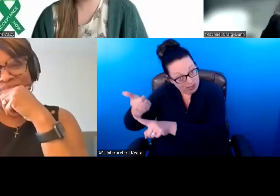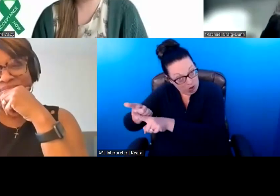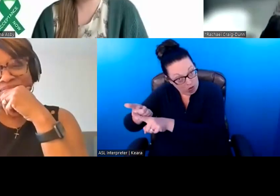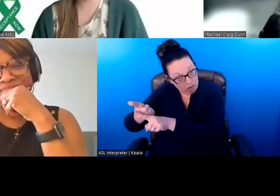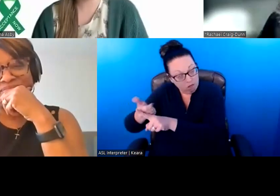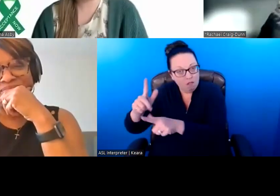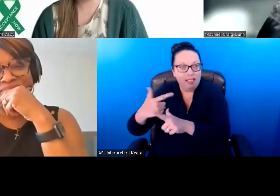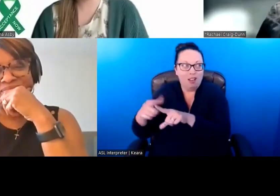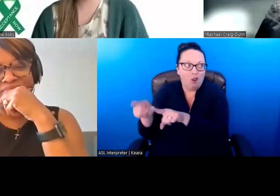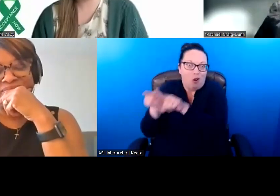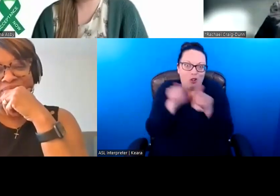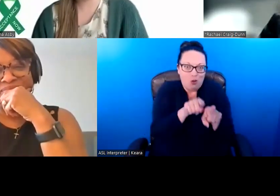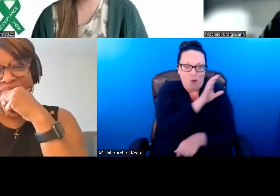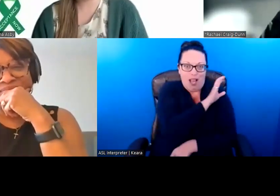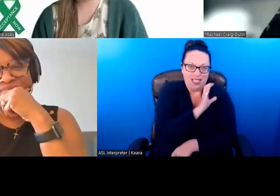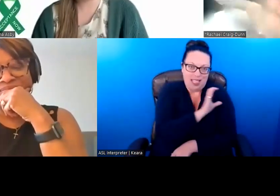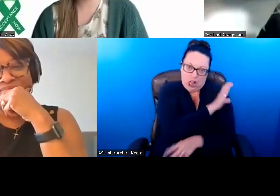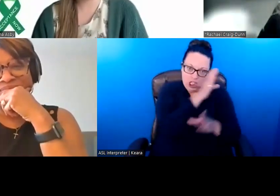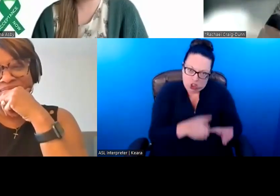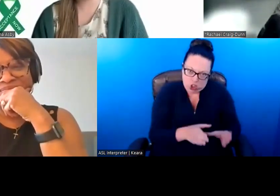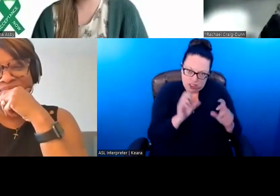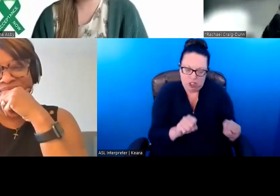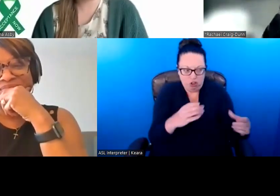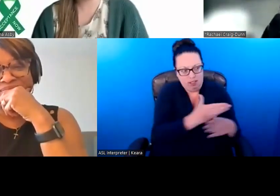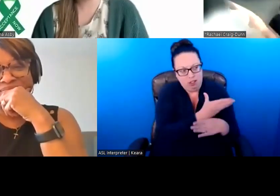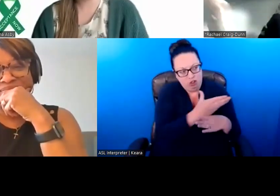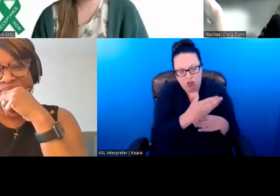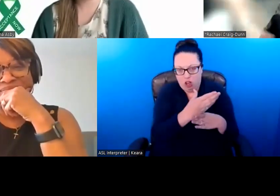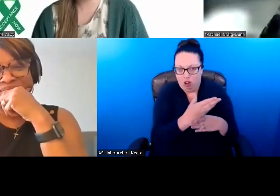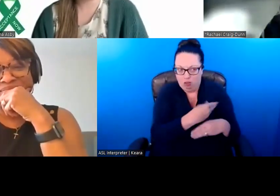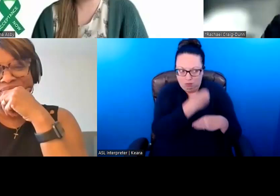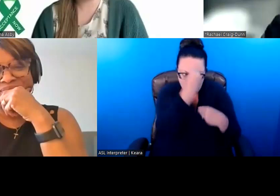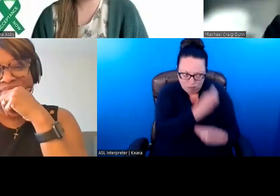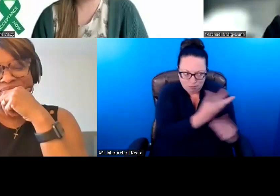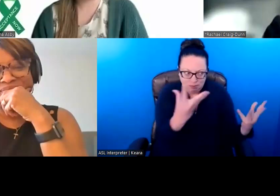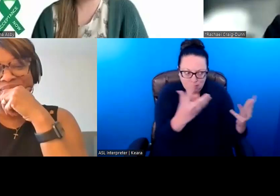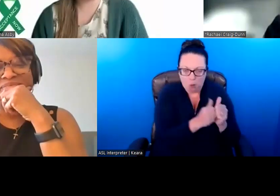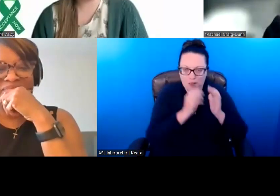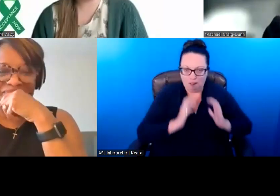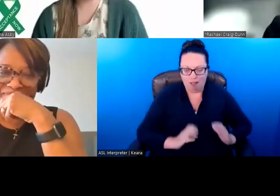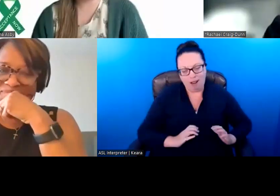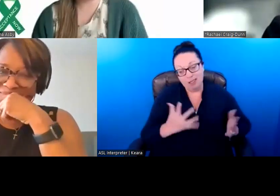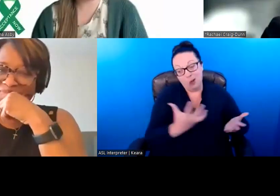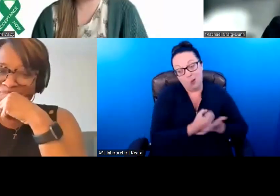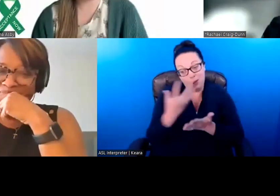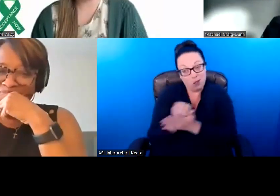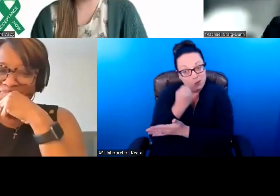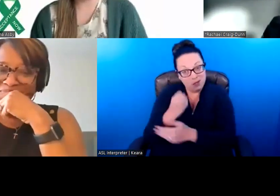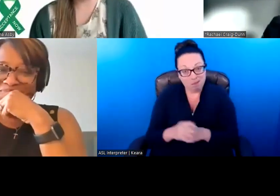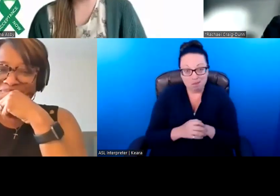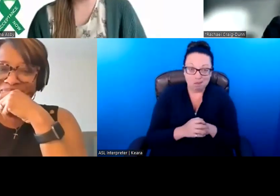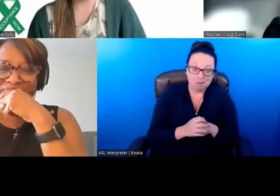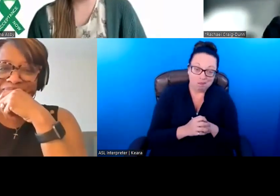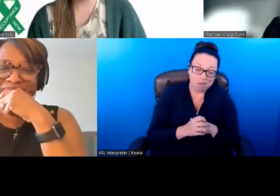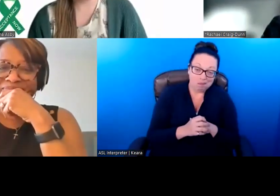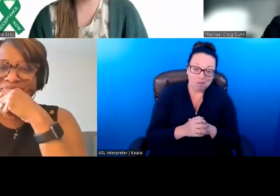as a clinician that she can share with her clients. So win-win. Absolutely.